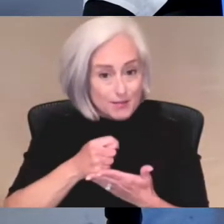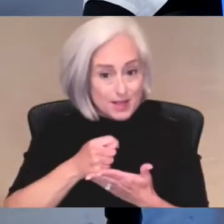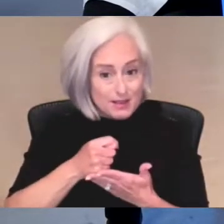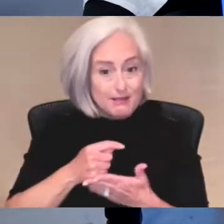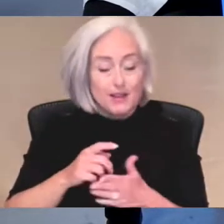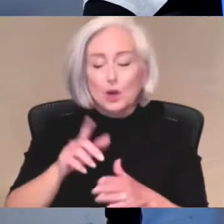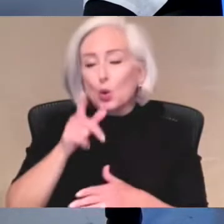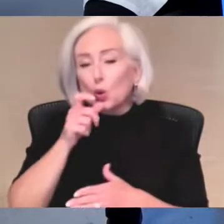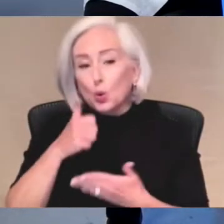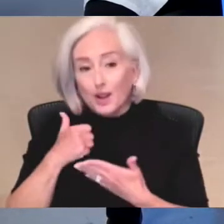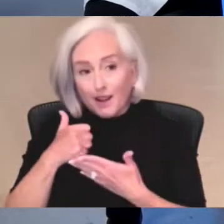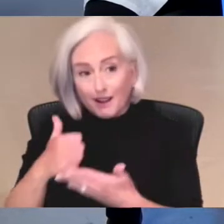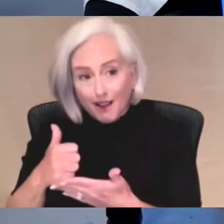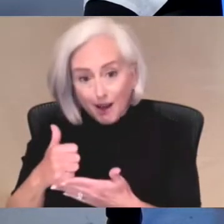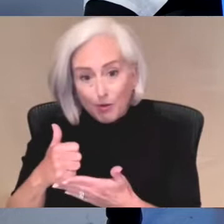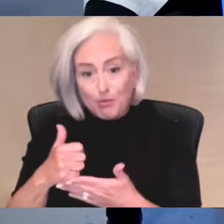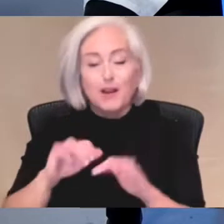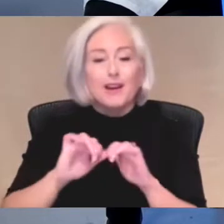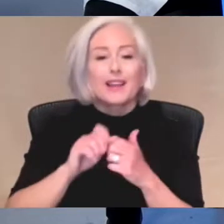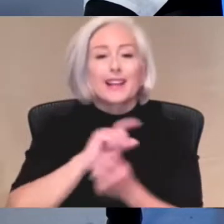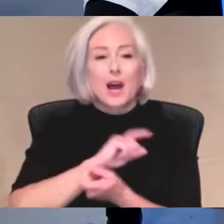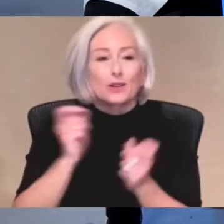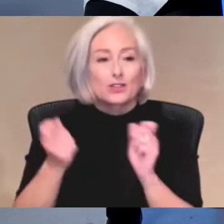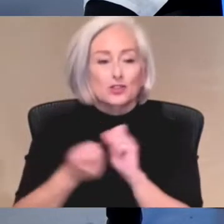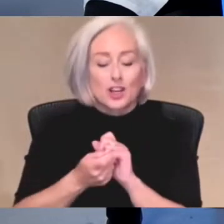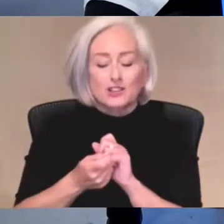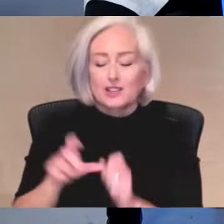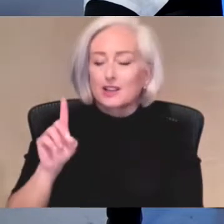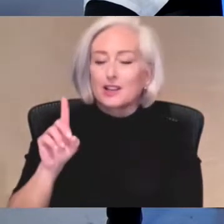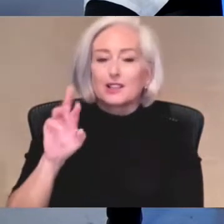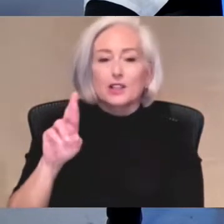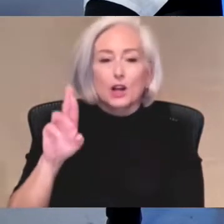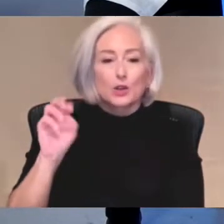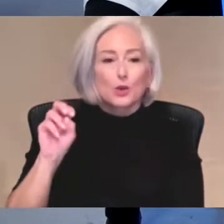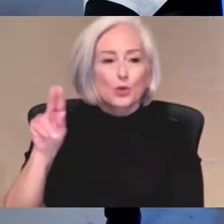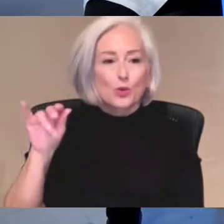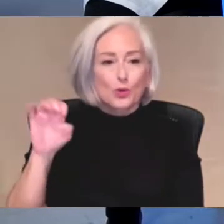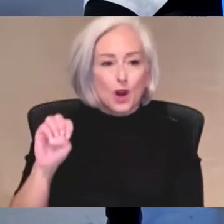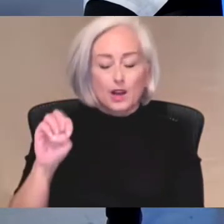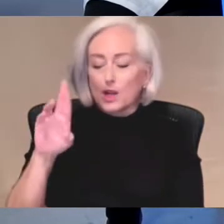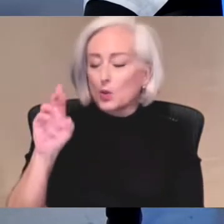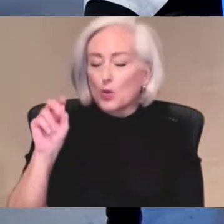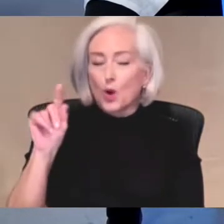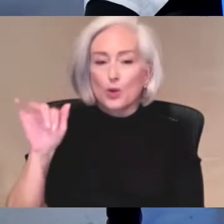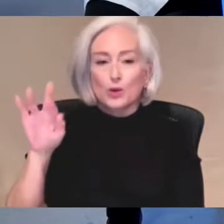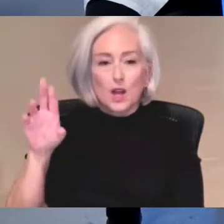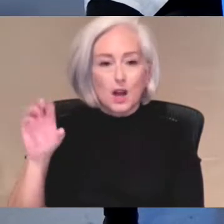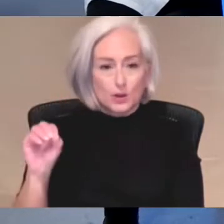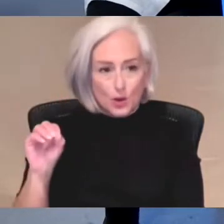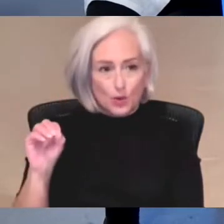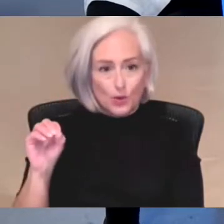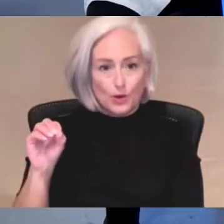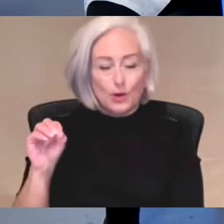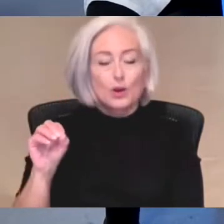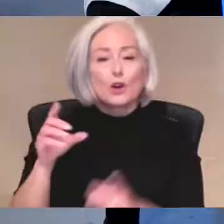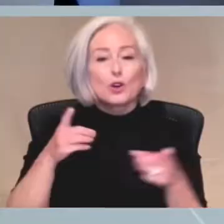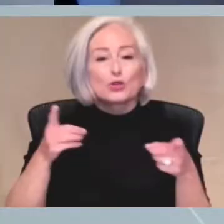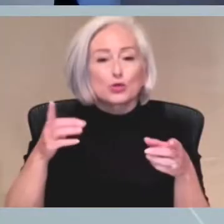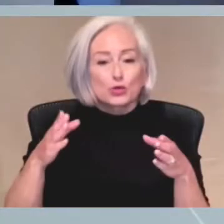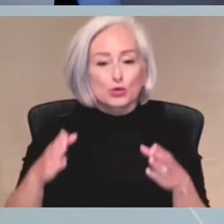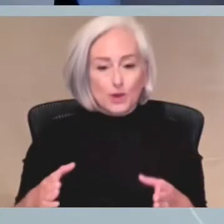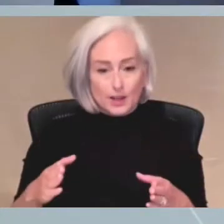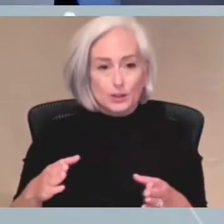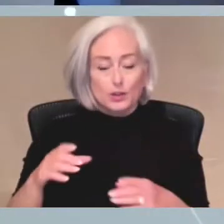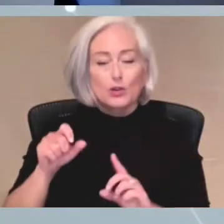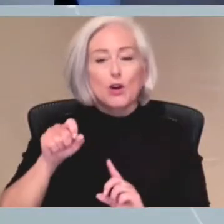Dr. Ronny Rotondo, Medical Director of the Proton Therapy Unit at KU Cancer Center.